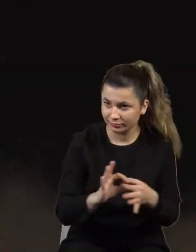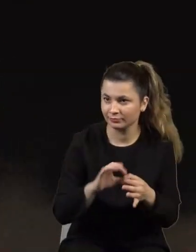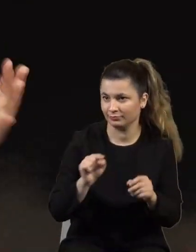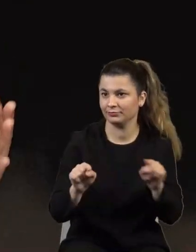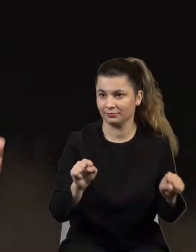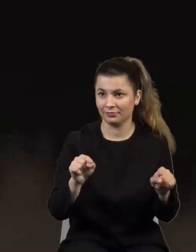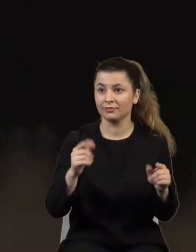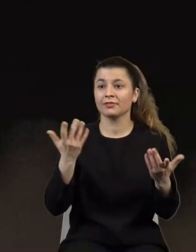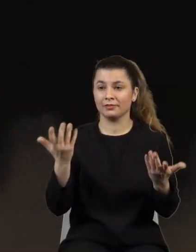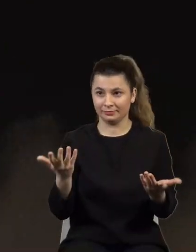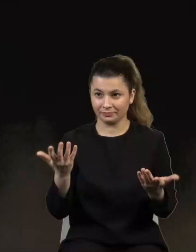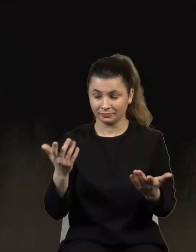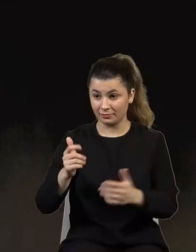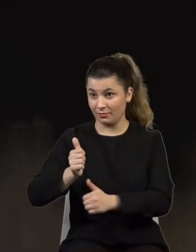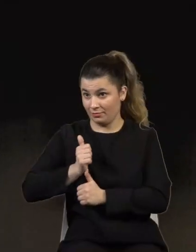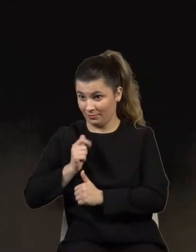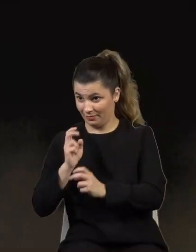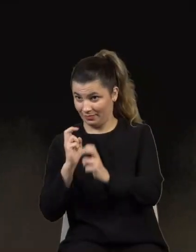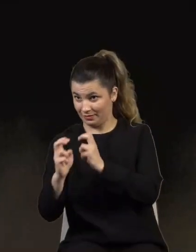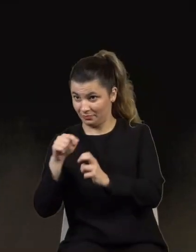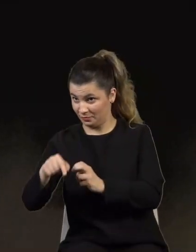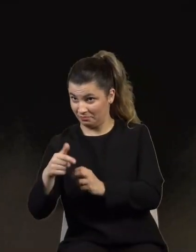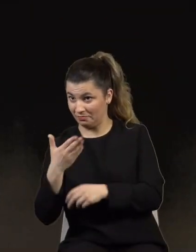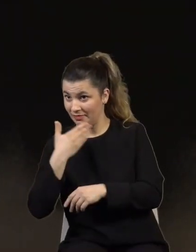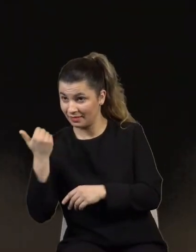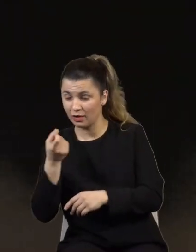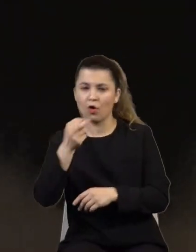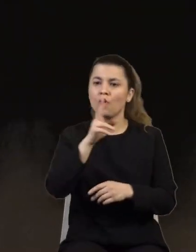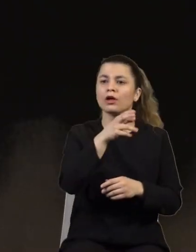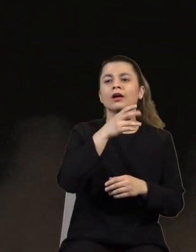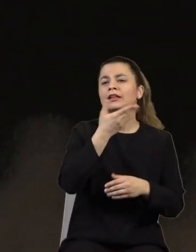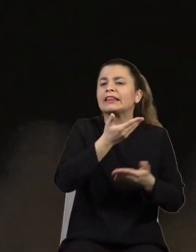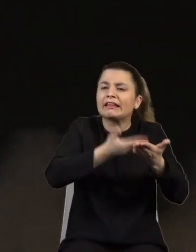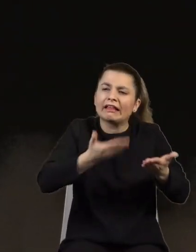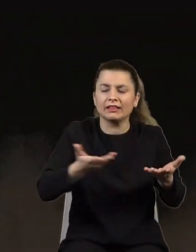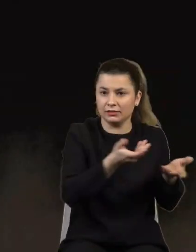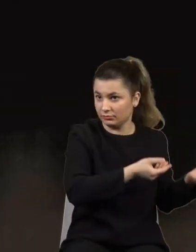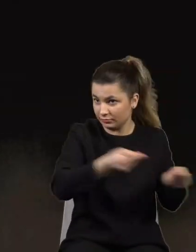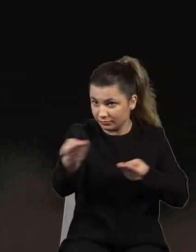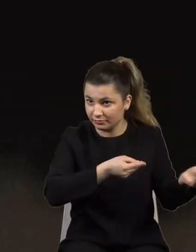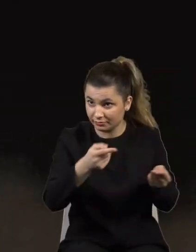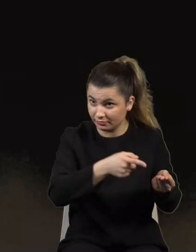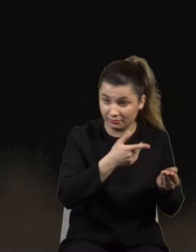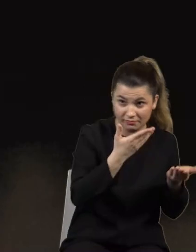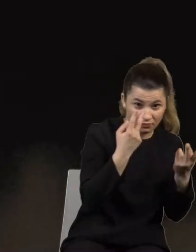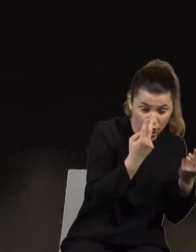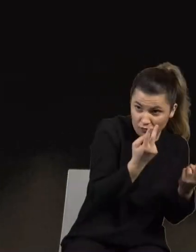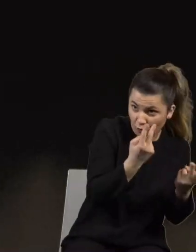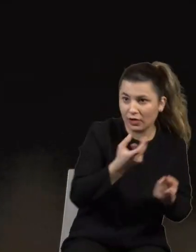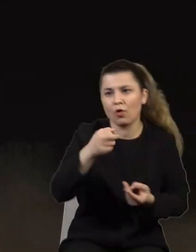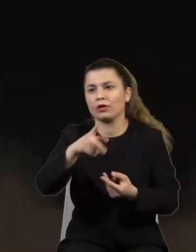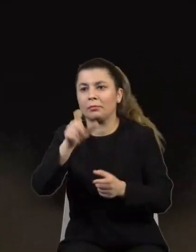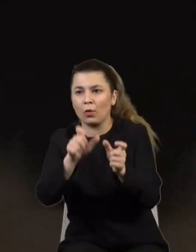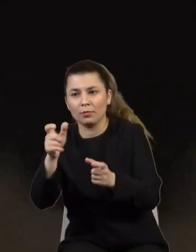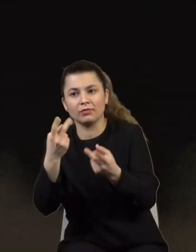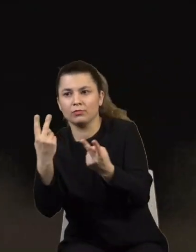we have so many questions, and at the end, it is very important that national and European